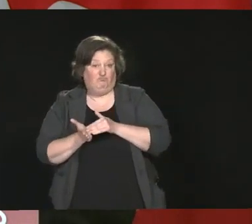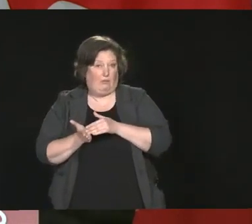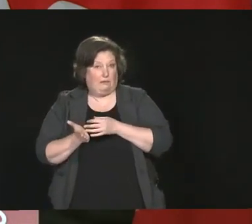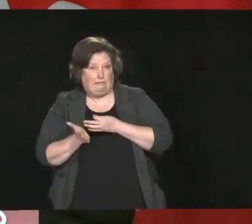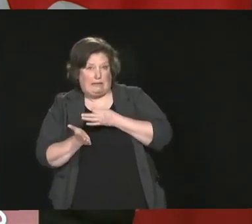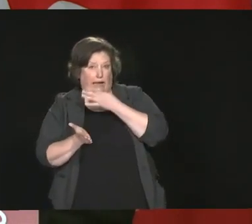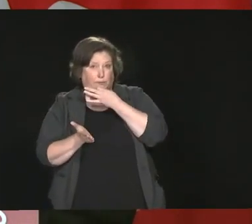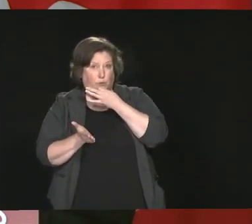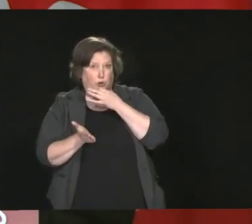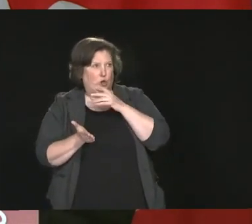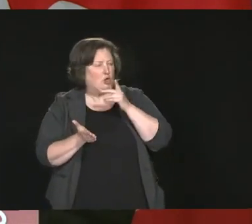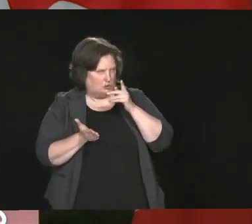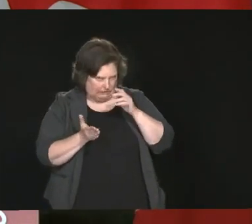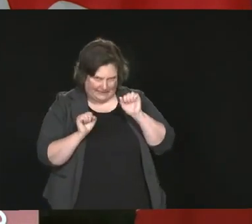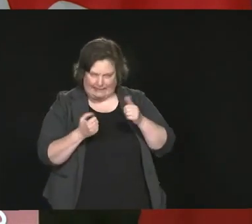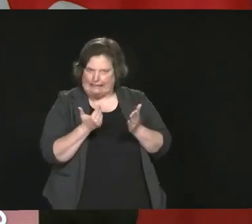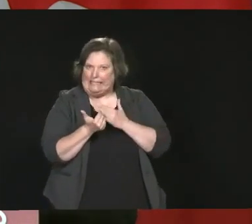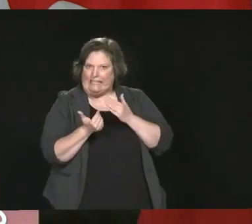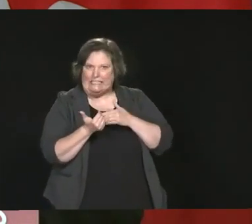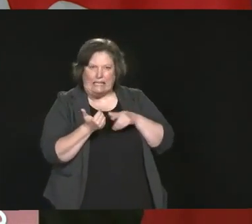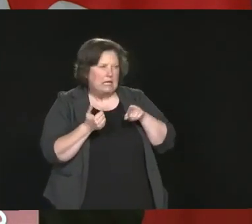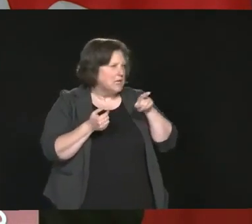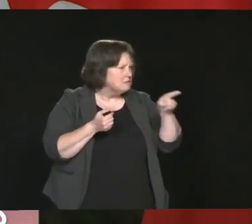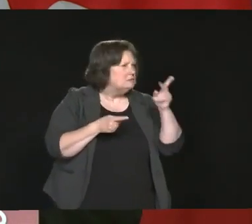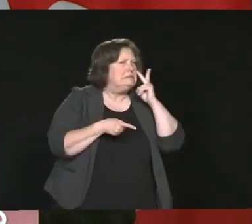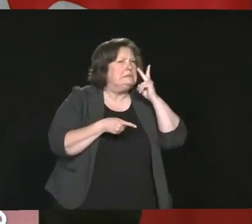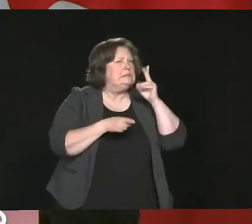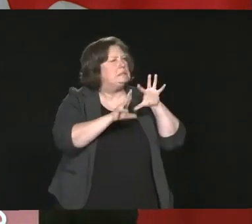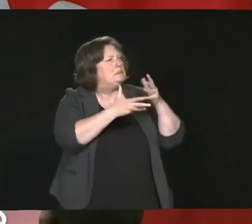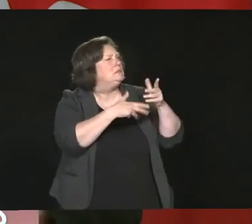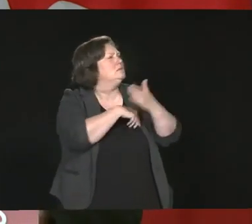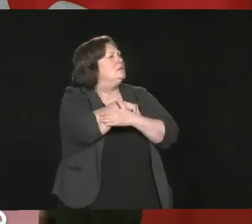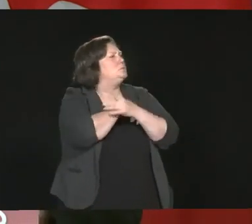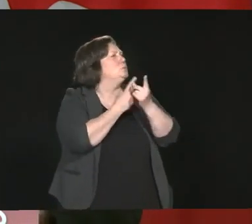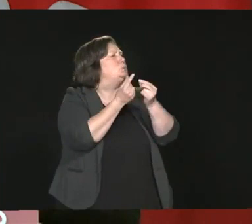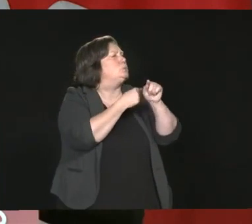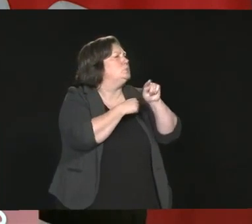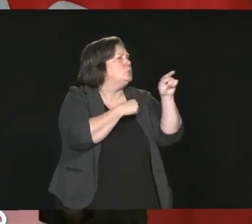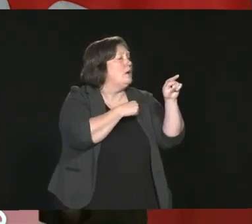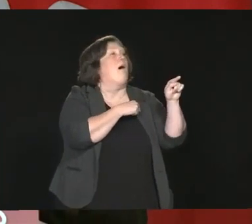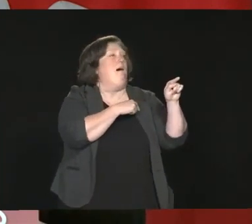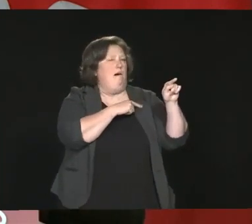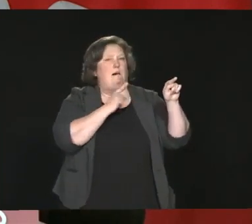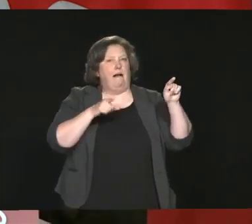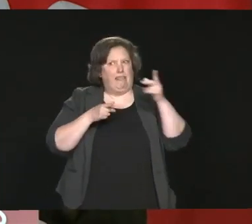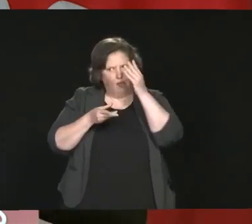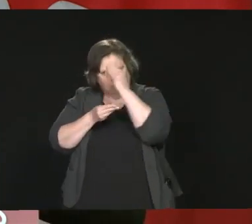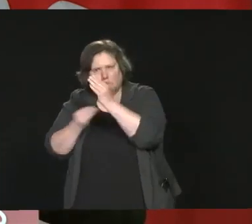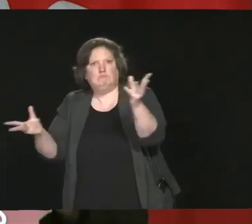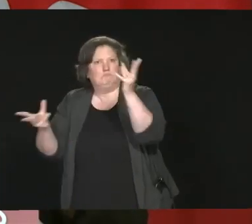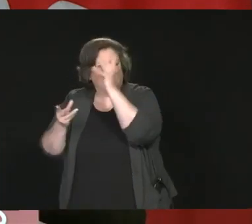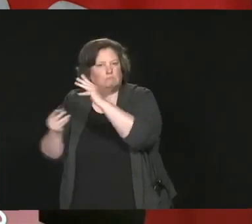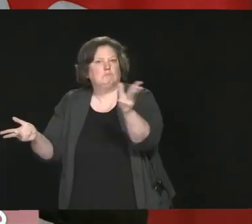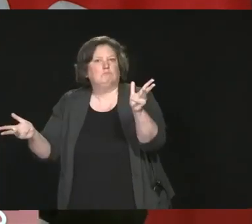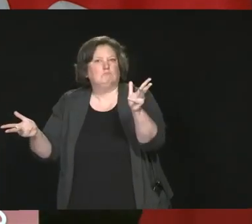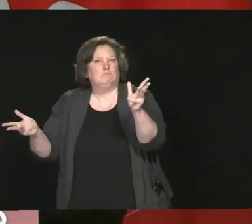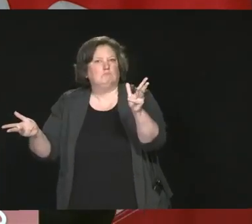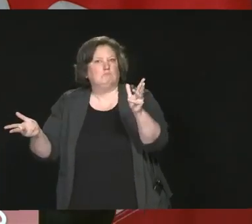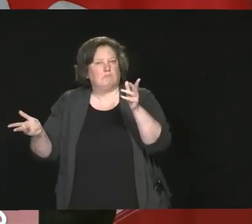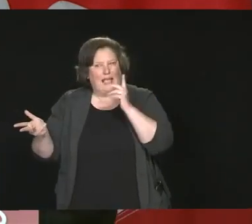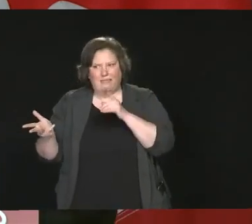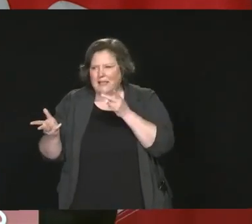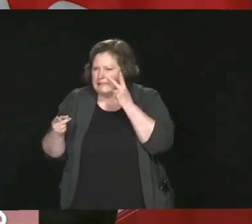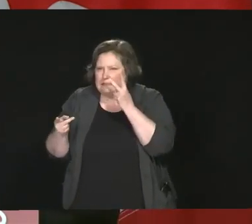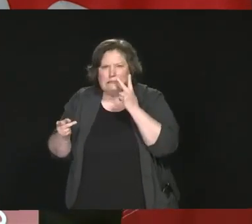share it with us in ways particularly appropriate to and informed by the situation here on the ground at home.